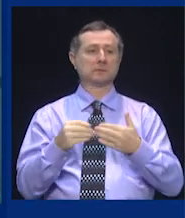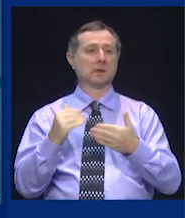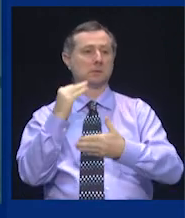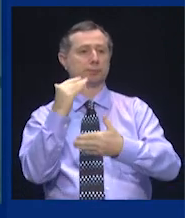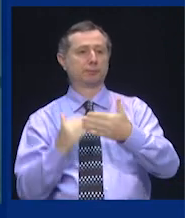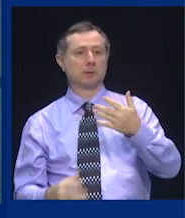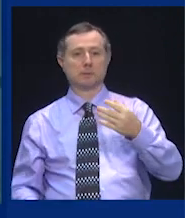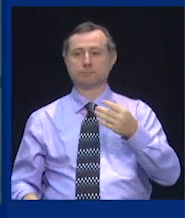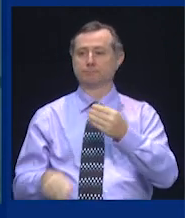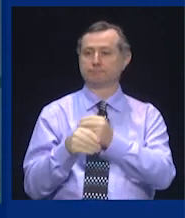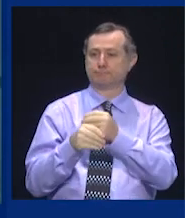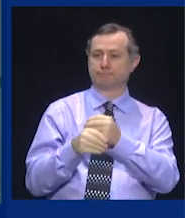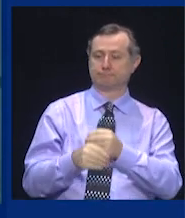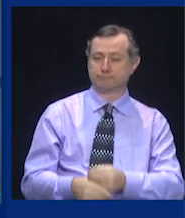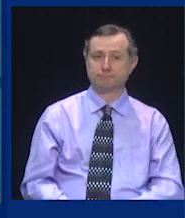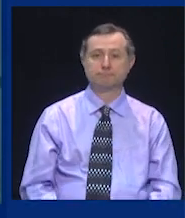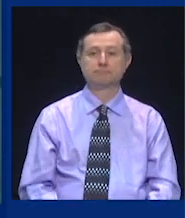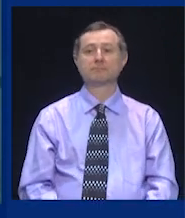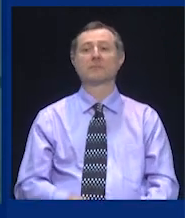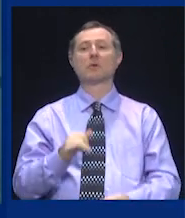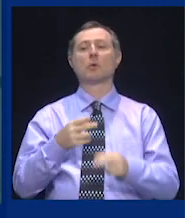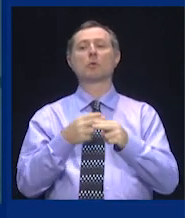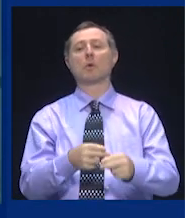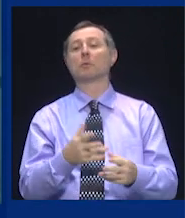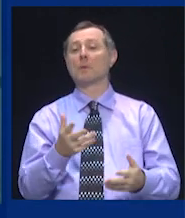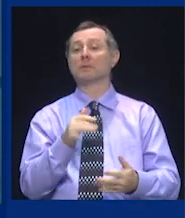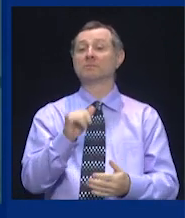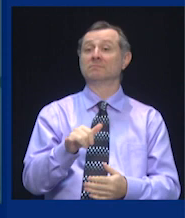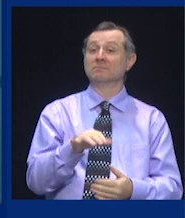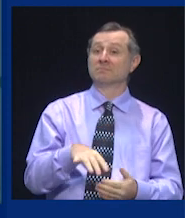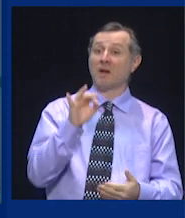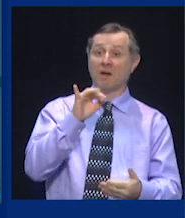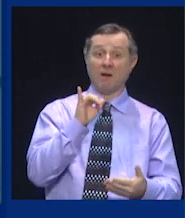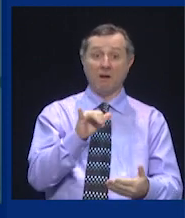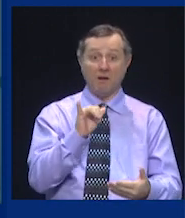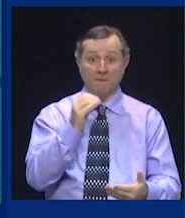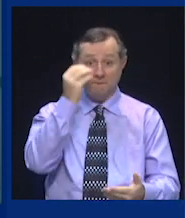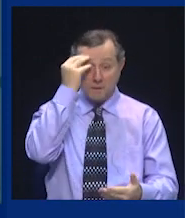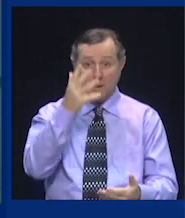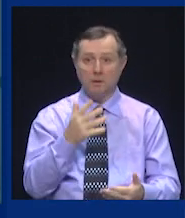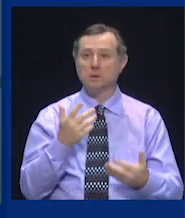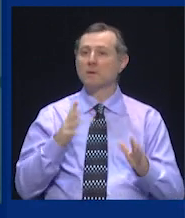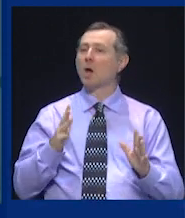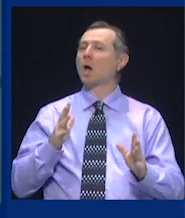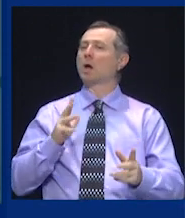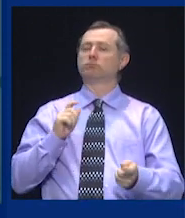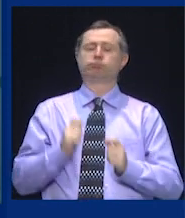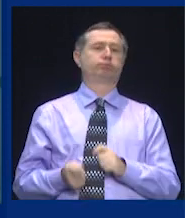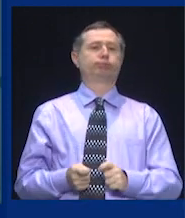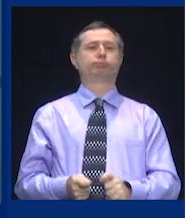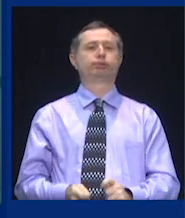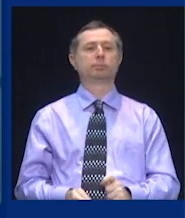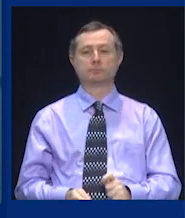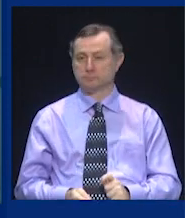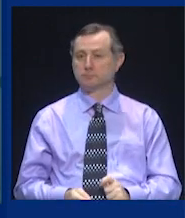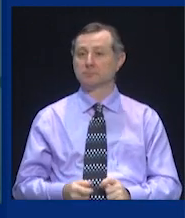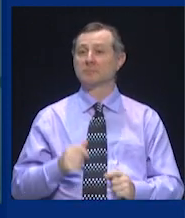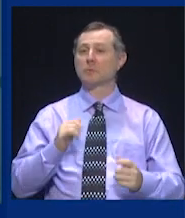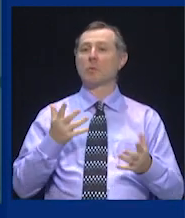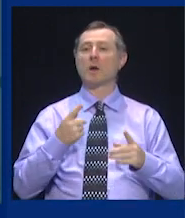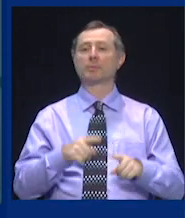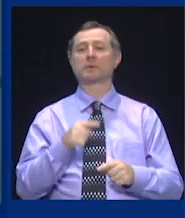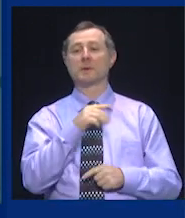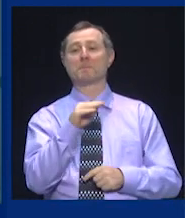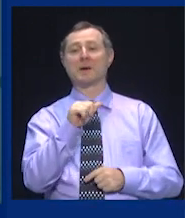is what they called a pivotal discovery, largely based on a situation in Massachusetts on Cape